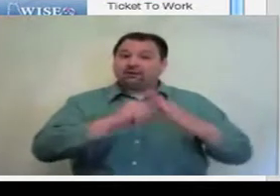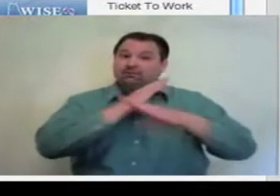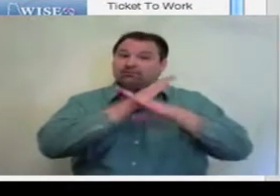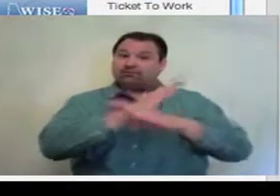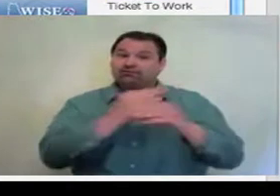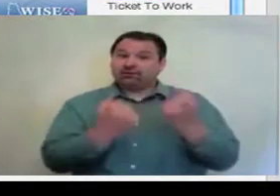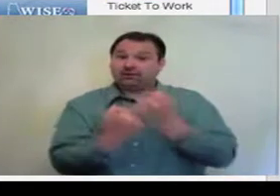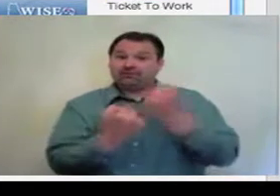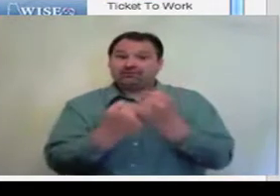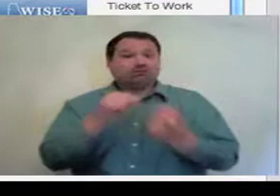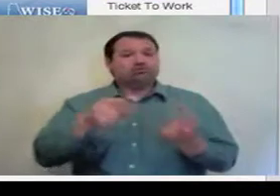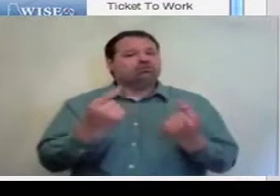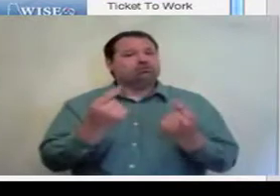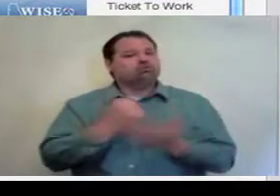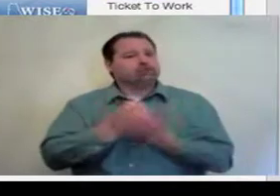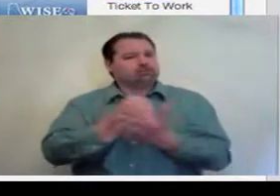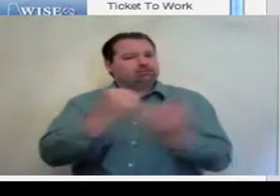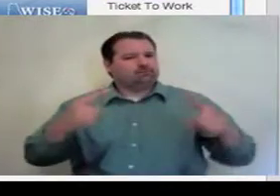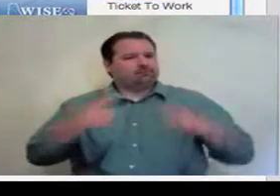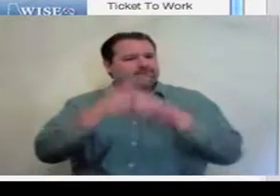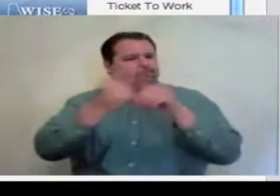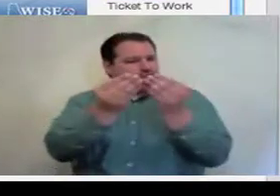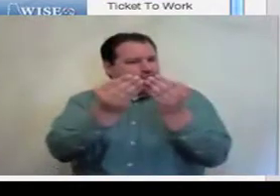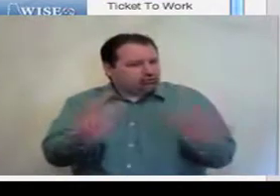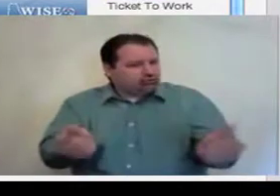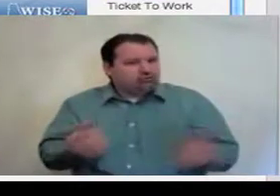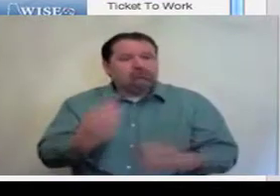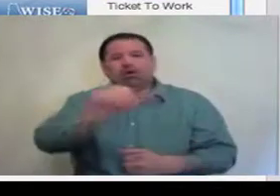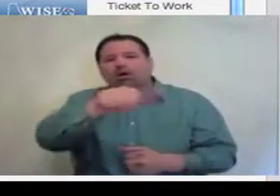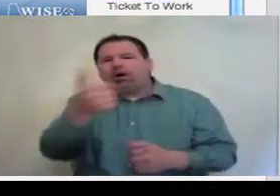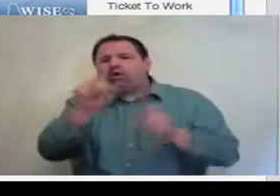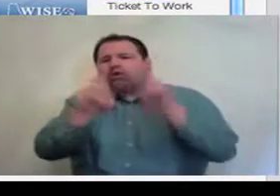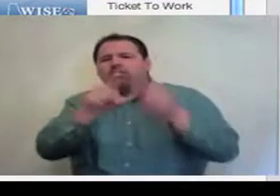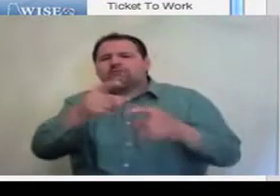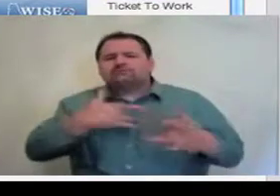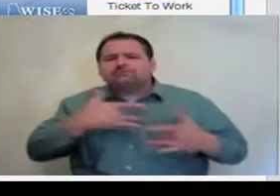Protection Advocacy can assist you with conflict resolution.